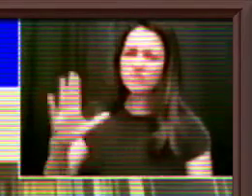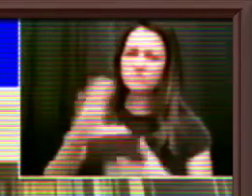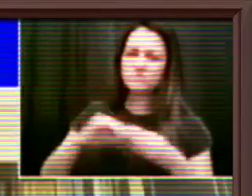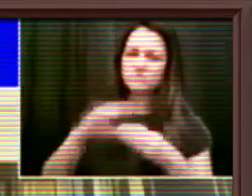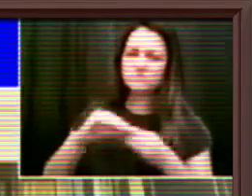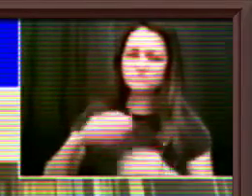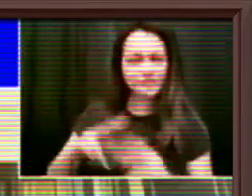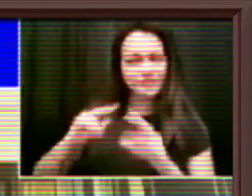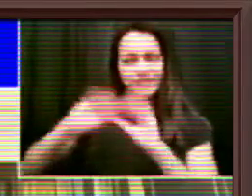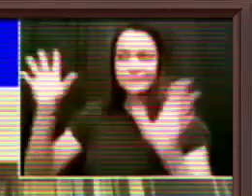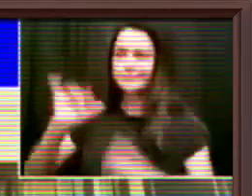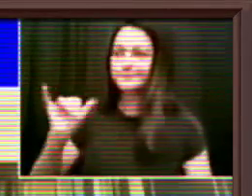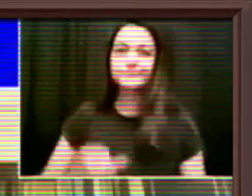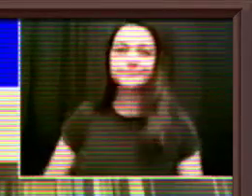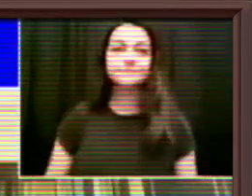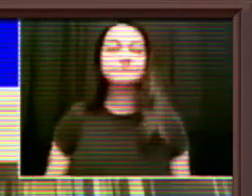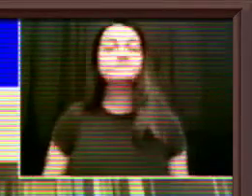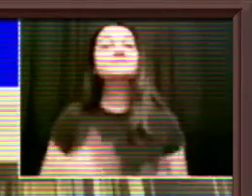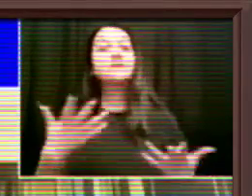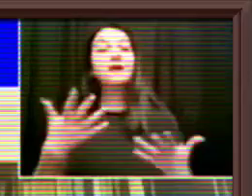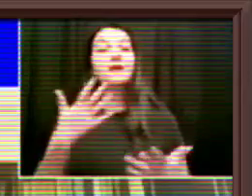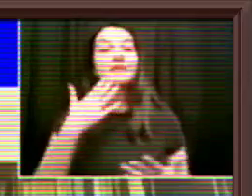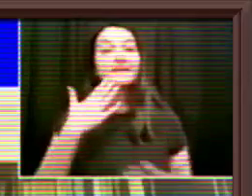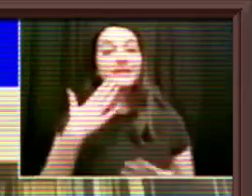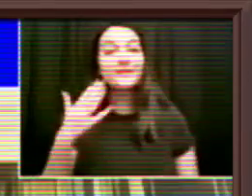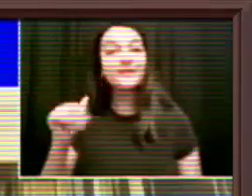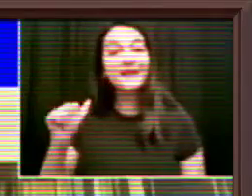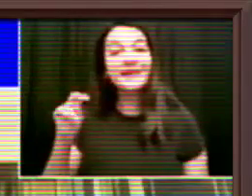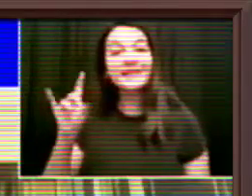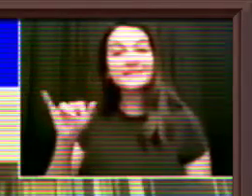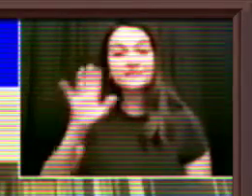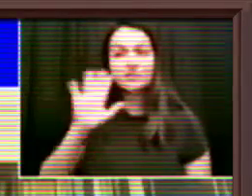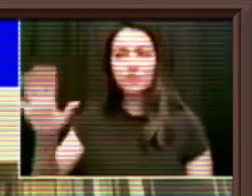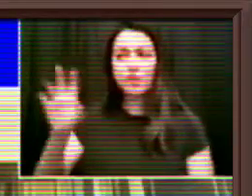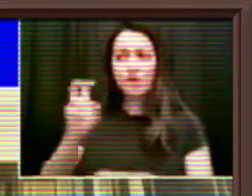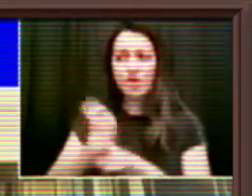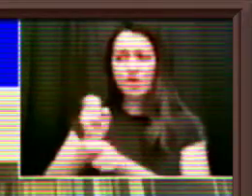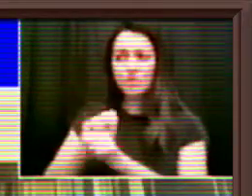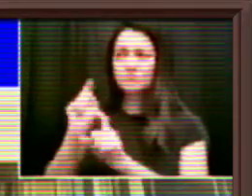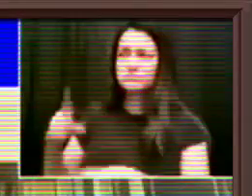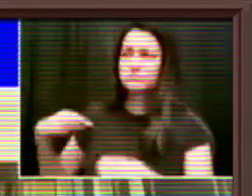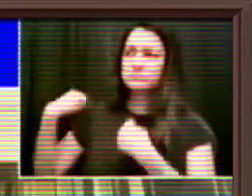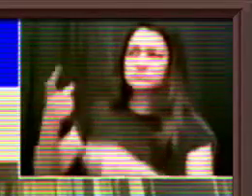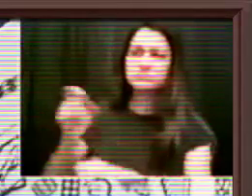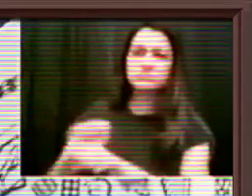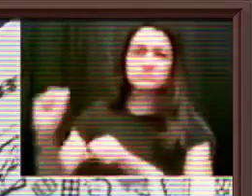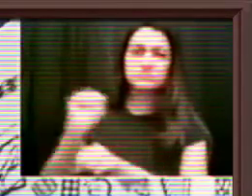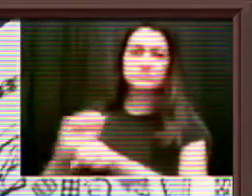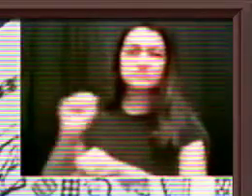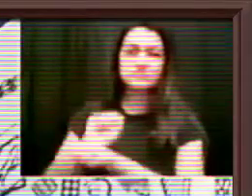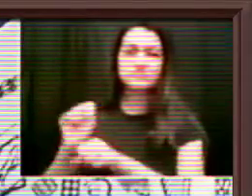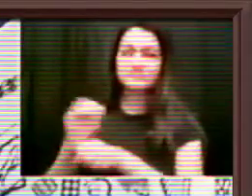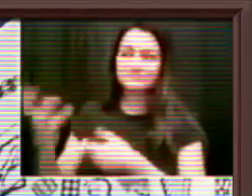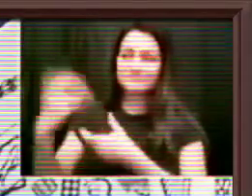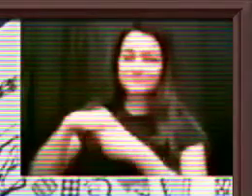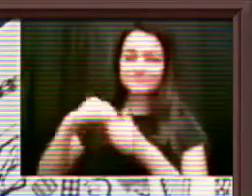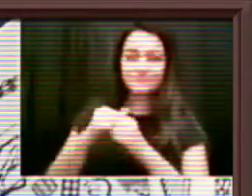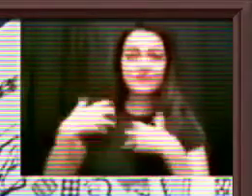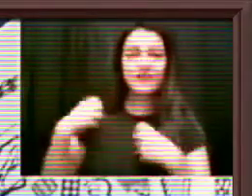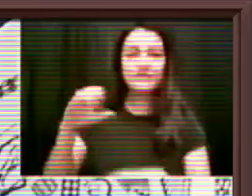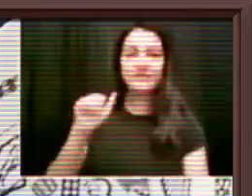Your government is continuing to do what they do. They continue to be manipulative on a daily basis.